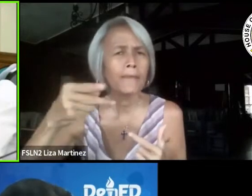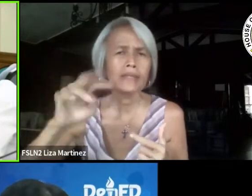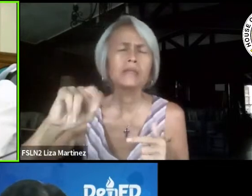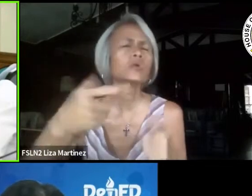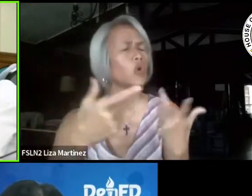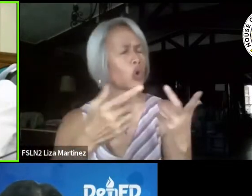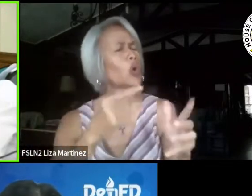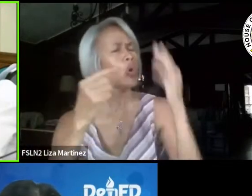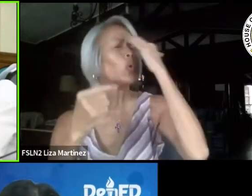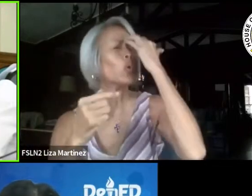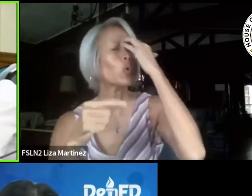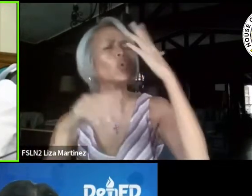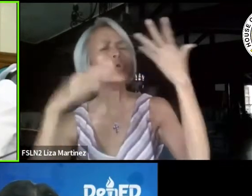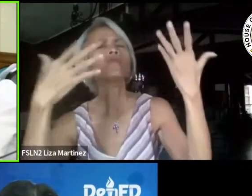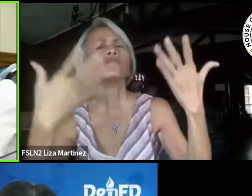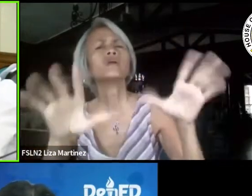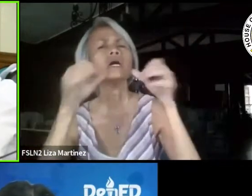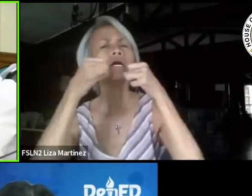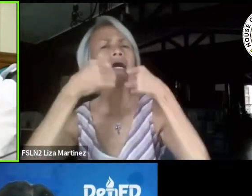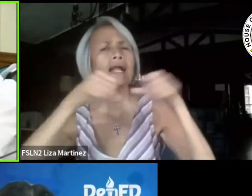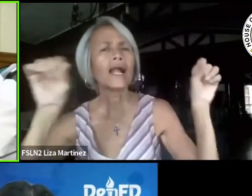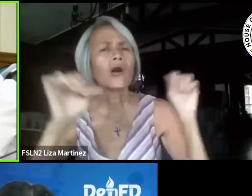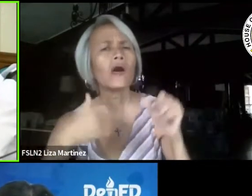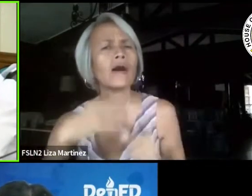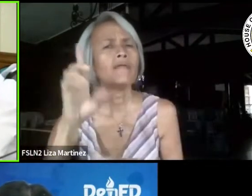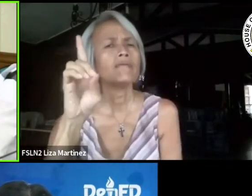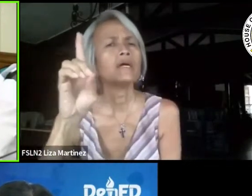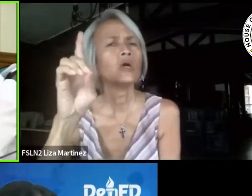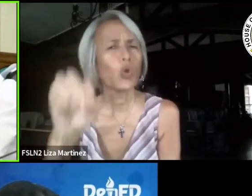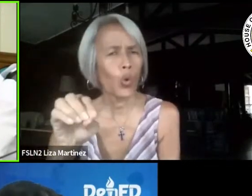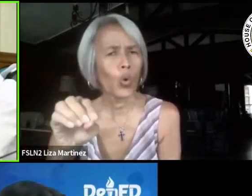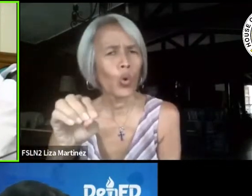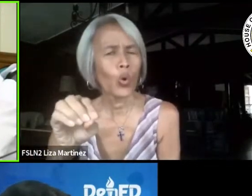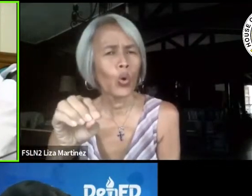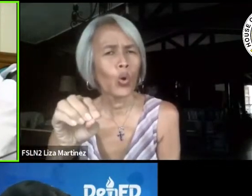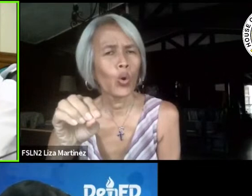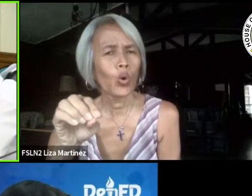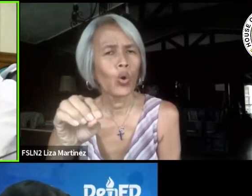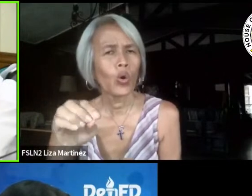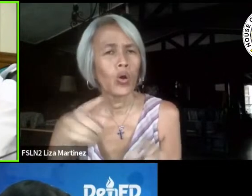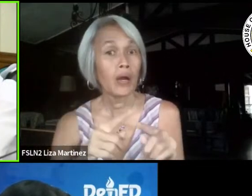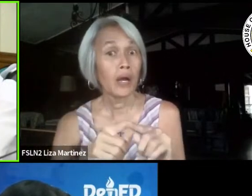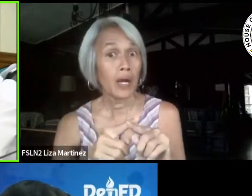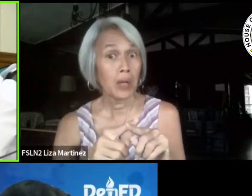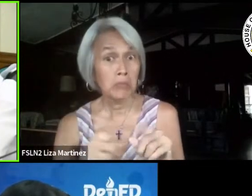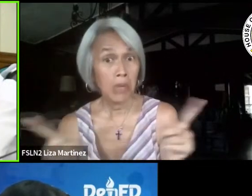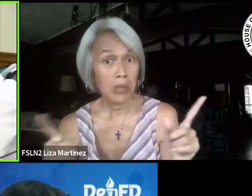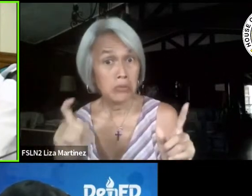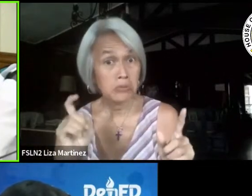Pero another step further would be for you to, hindi ba dapat isubmit sa central office ng